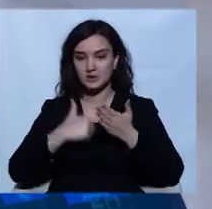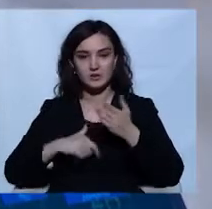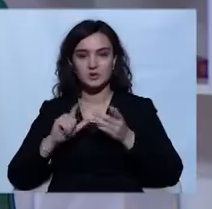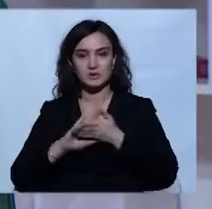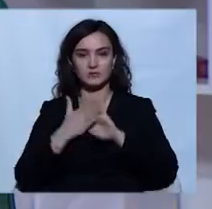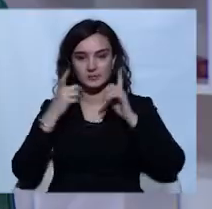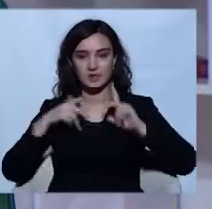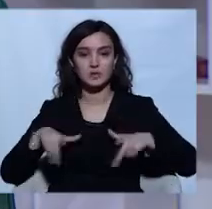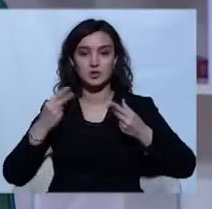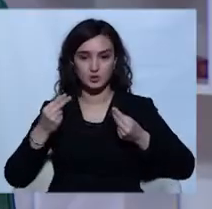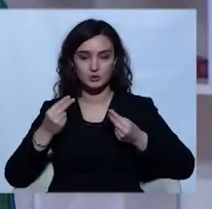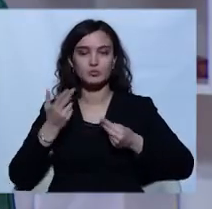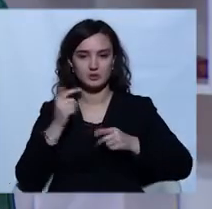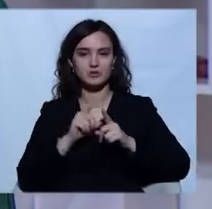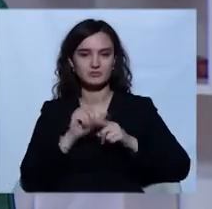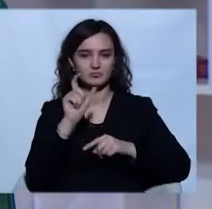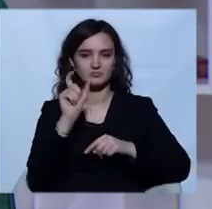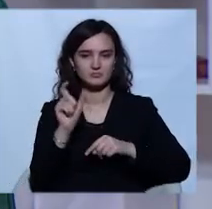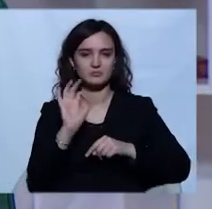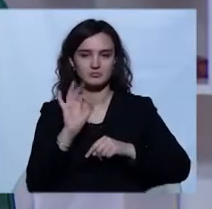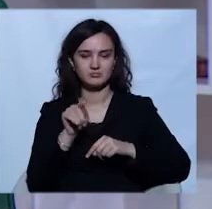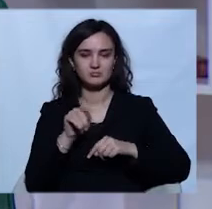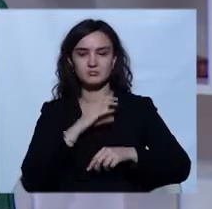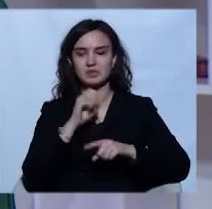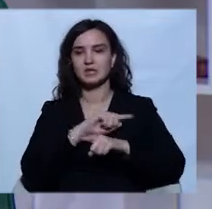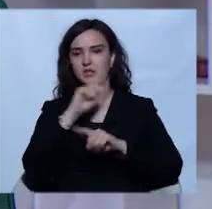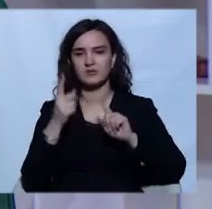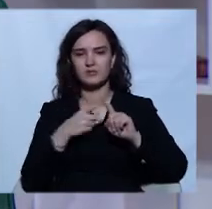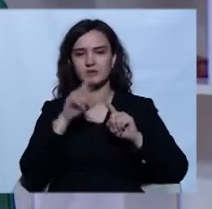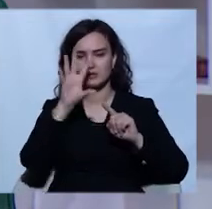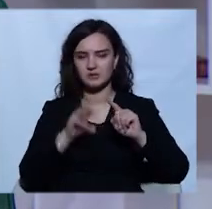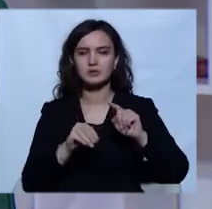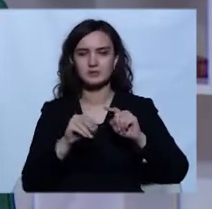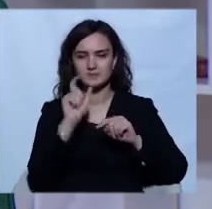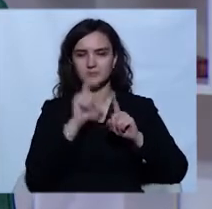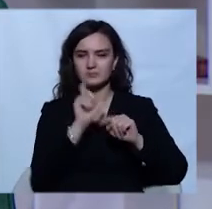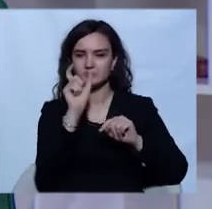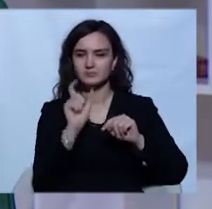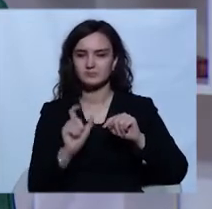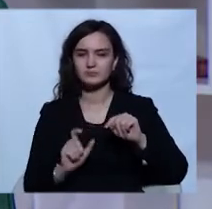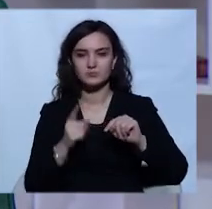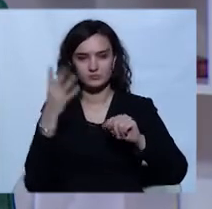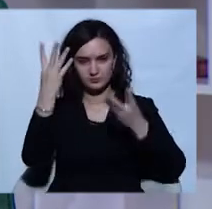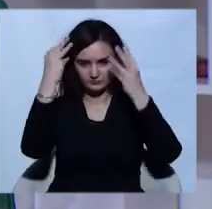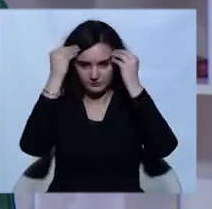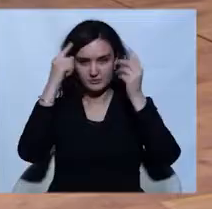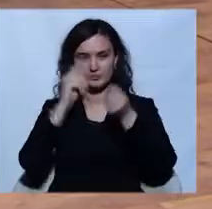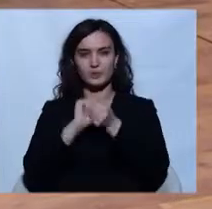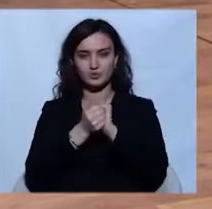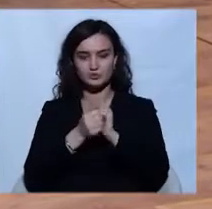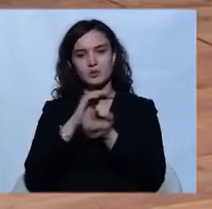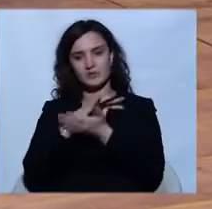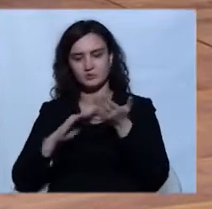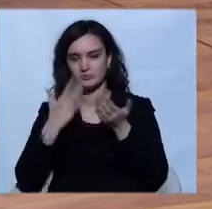situation. Yeah, great word. Now, keep all of these vocabulary words in mind as we continue